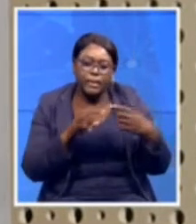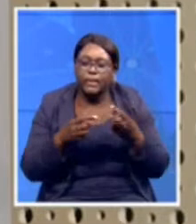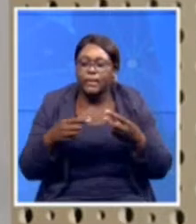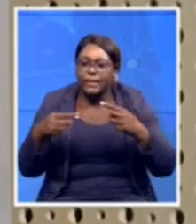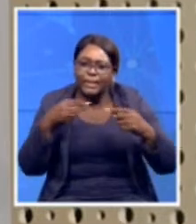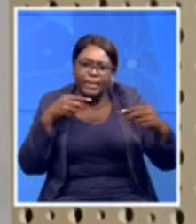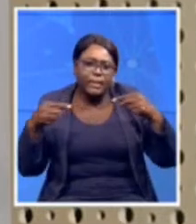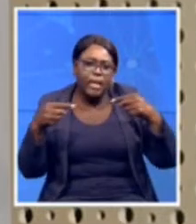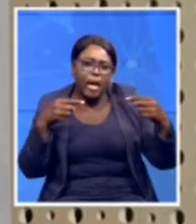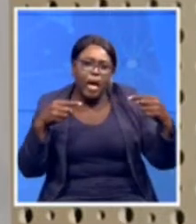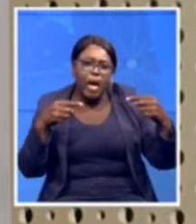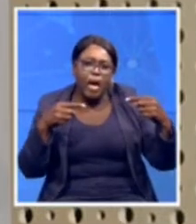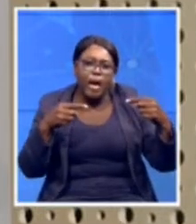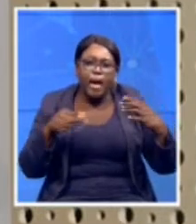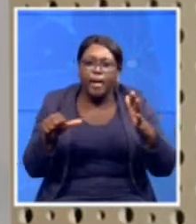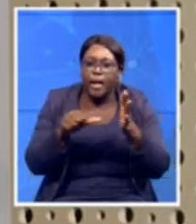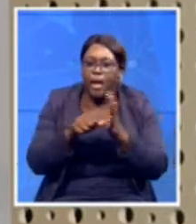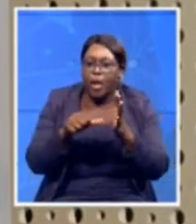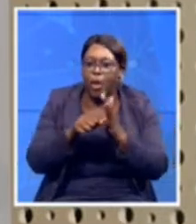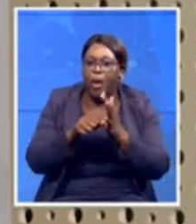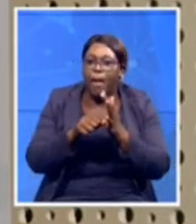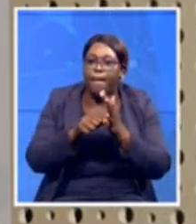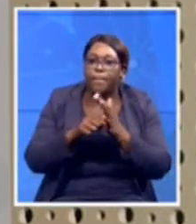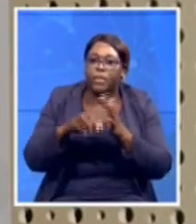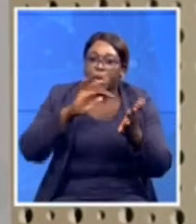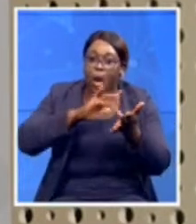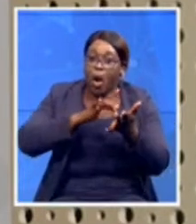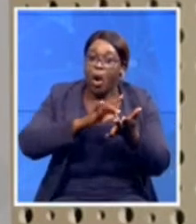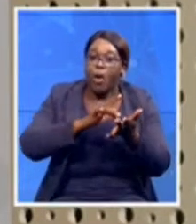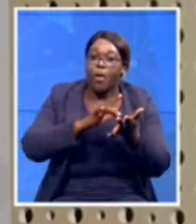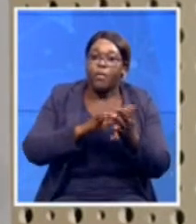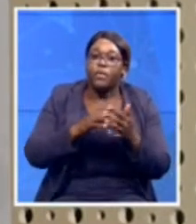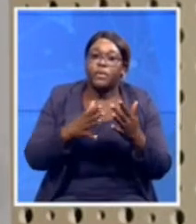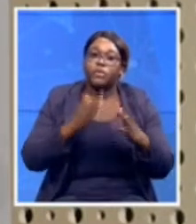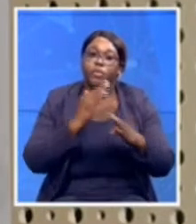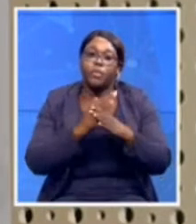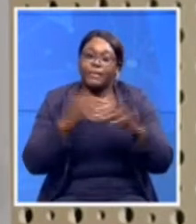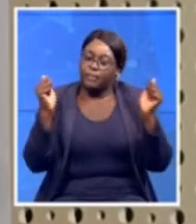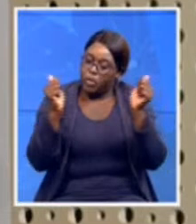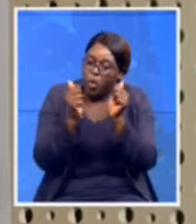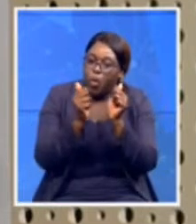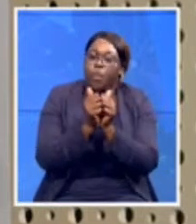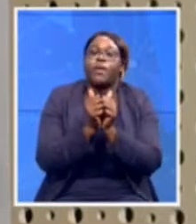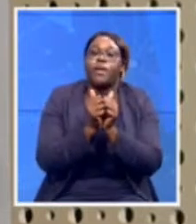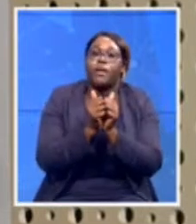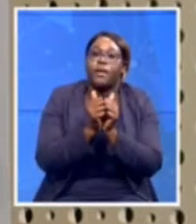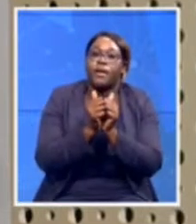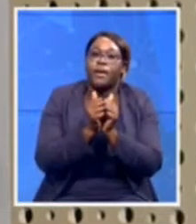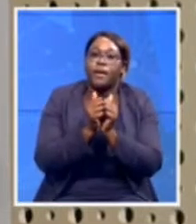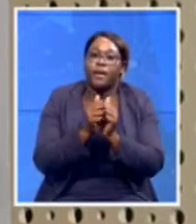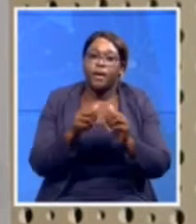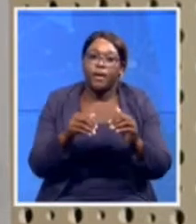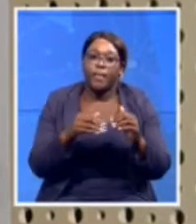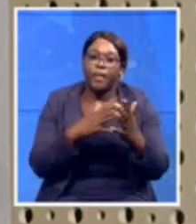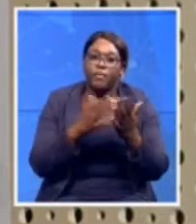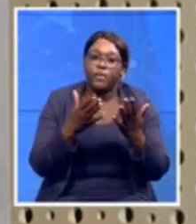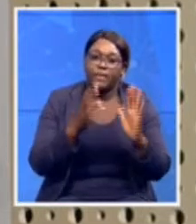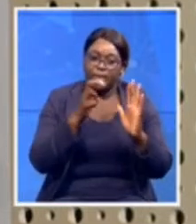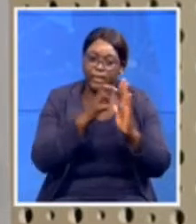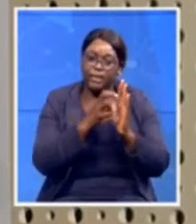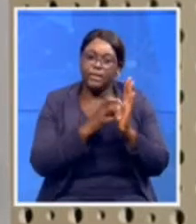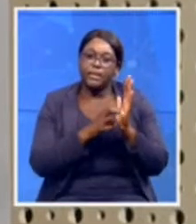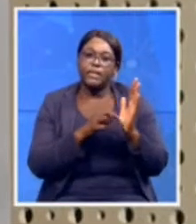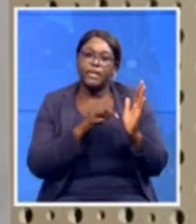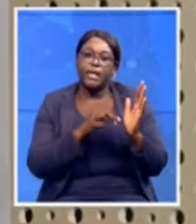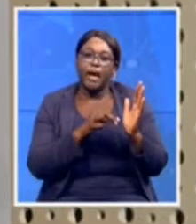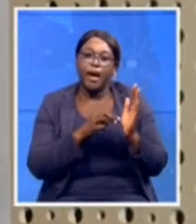ways of working together amicably in the implementation of this act are planned and will be rolled out over the next couple of